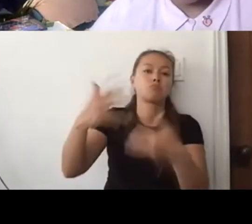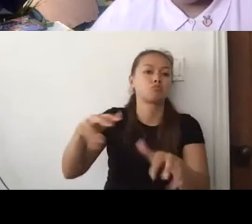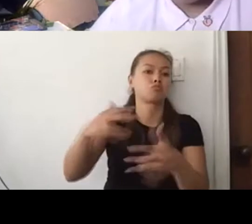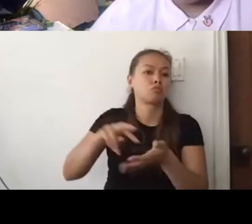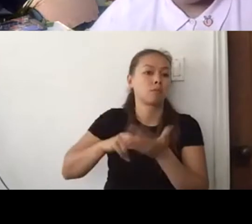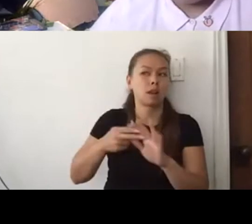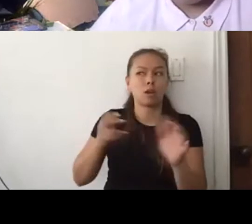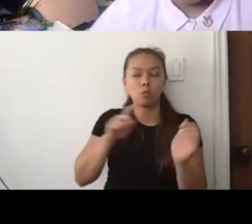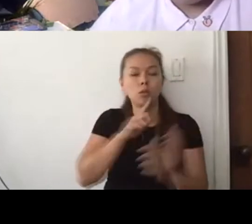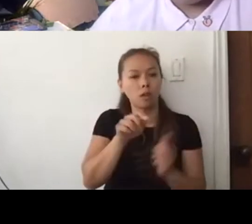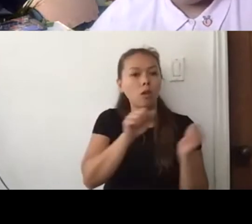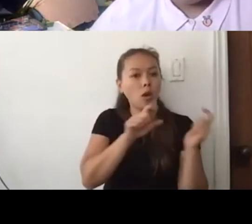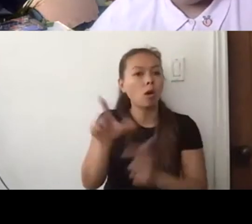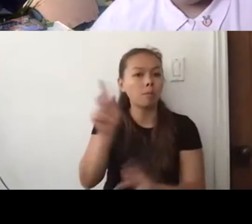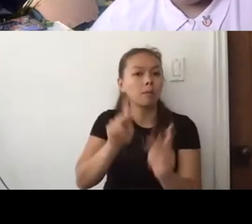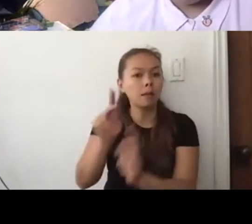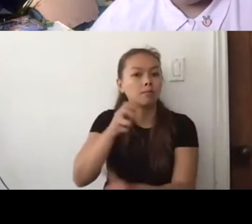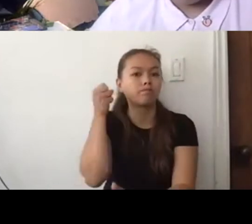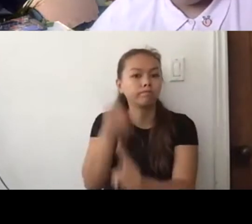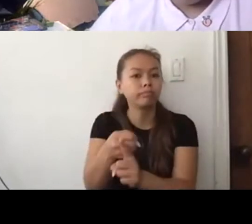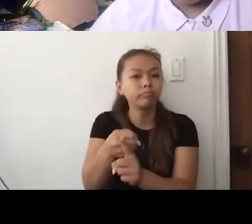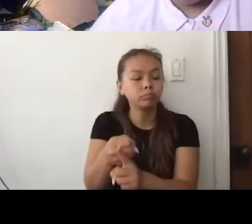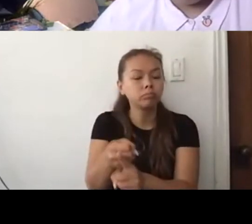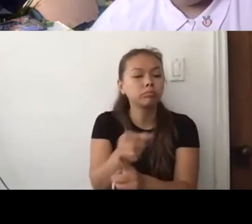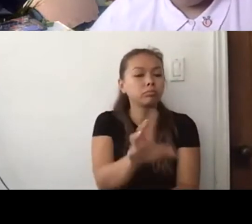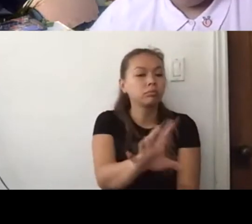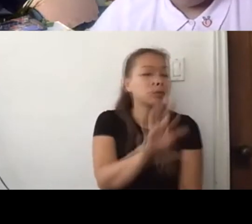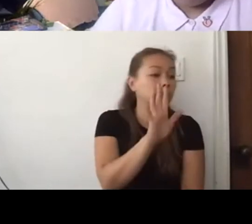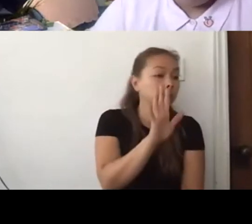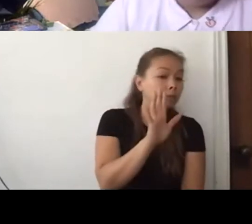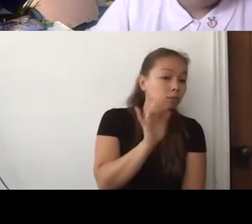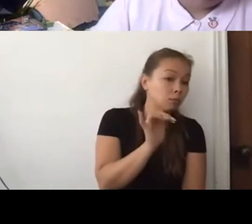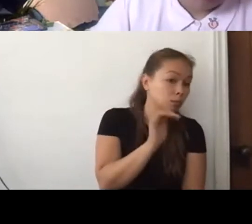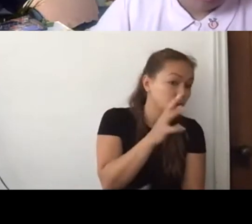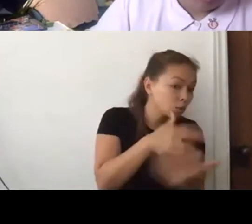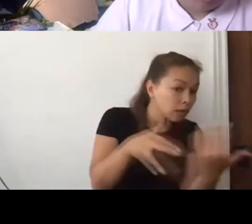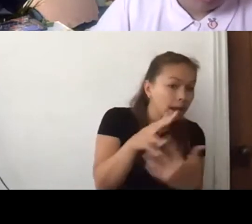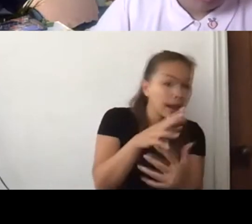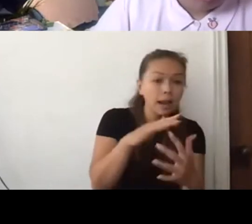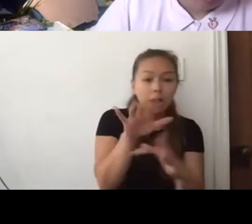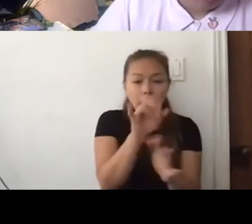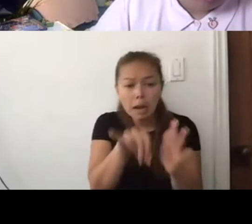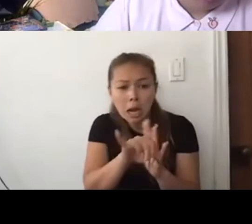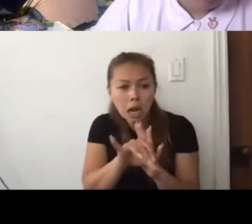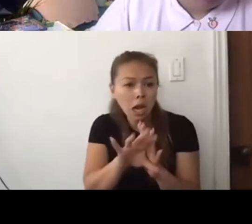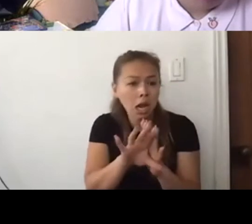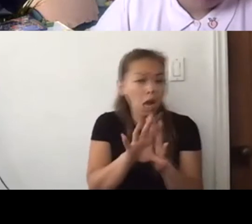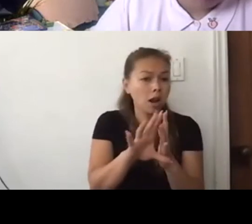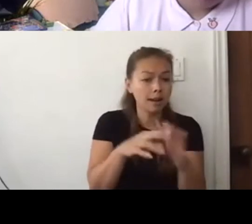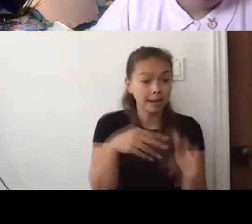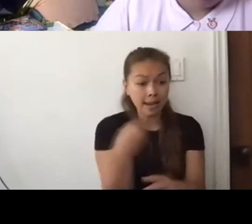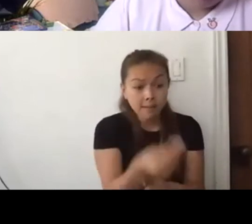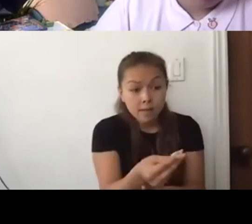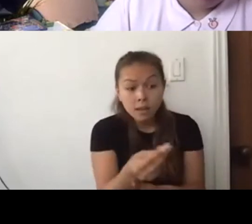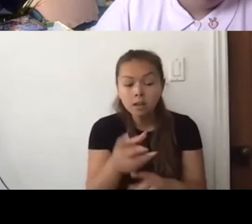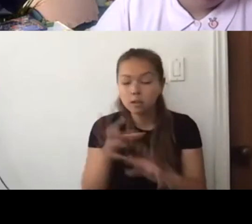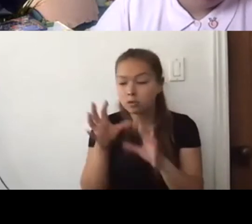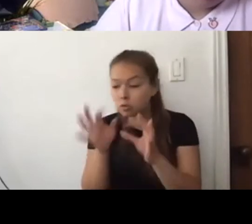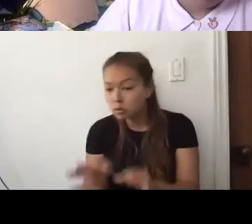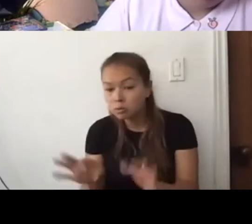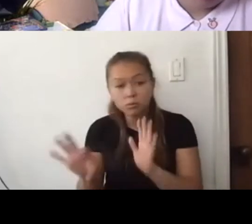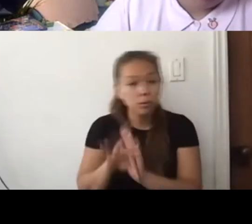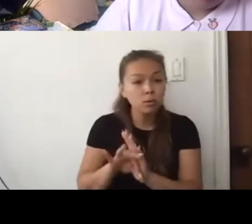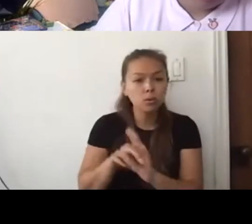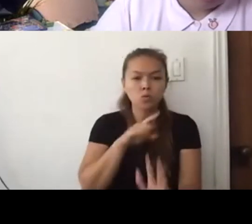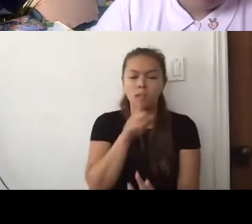that is going to be informed by your experience, the identity you've chosen and the identities you were given, and all those things kind of relate, which makes it, of course,